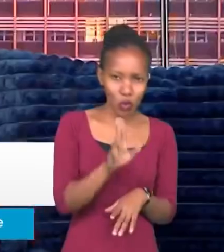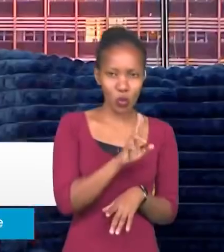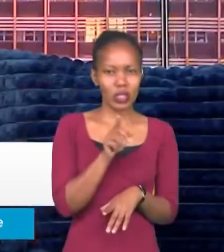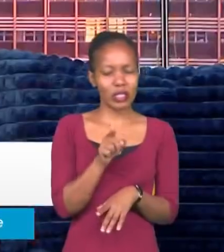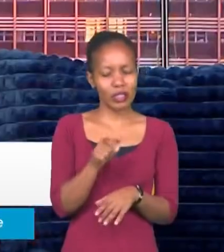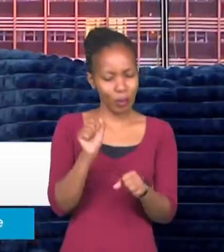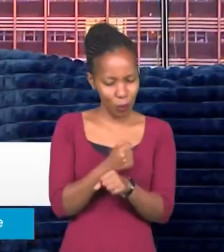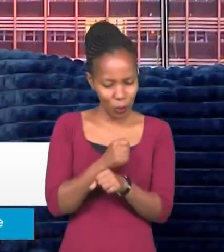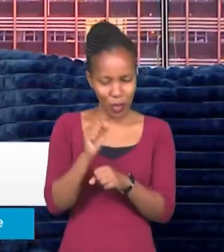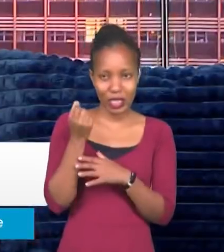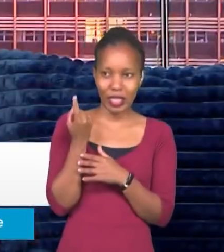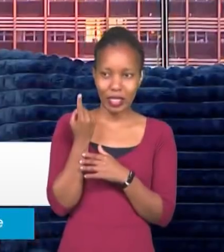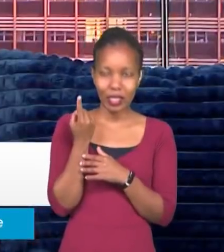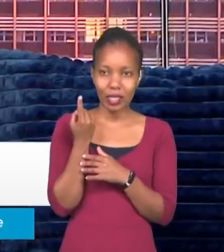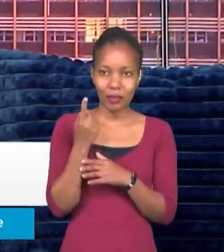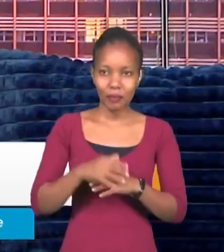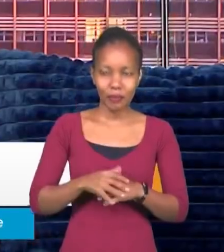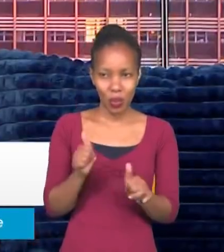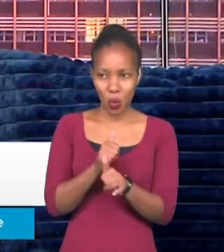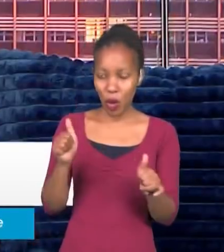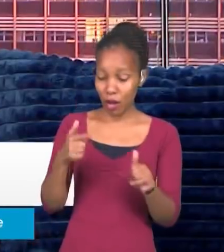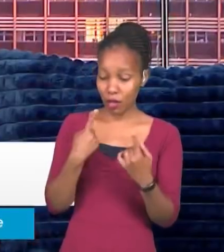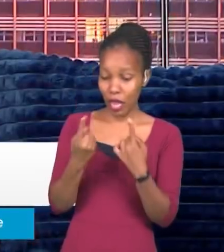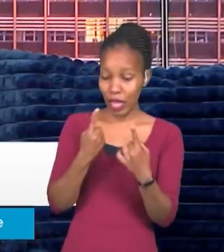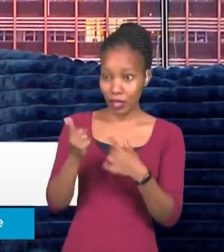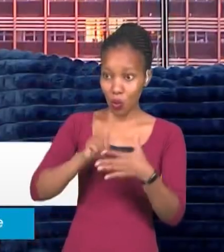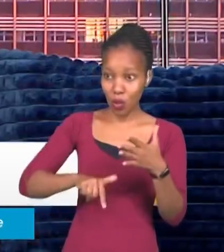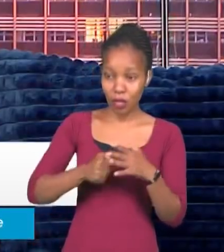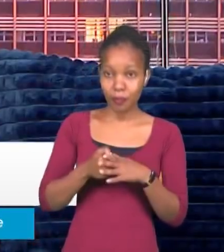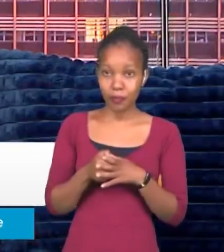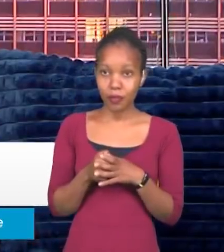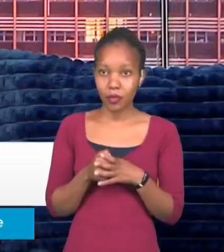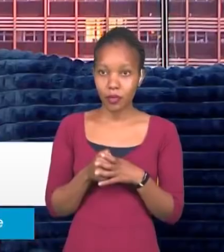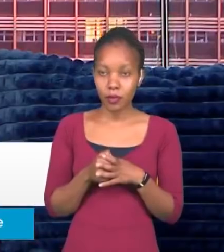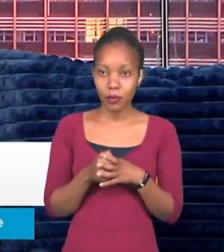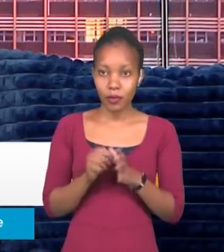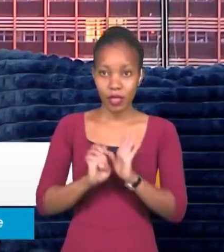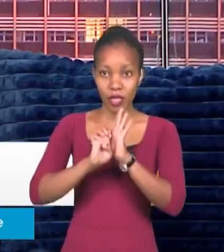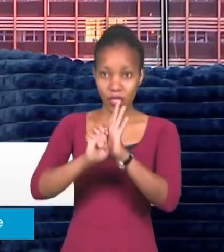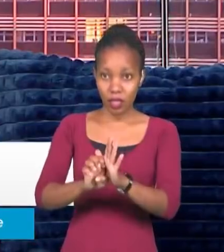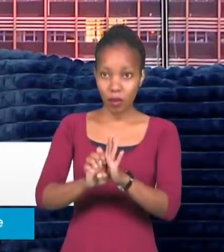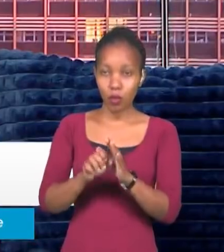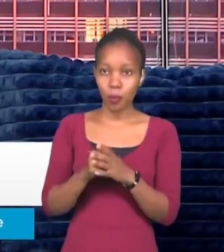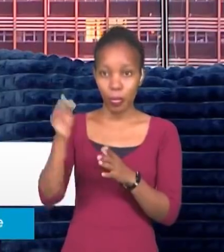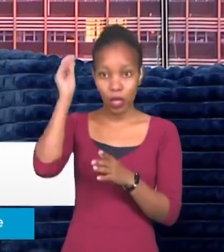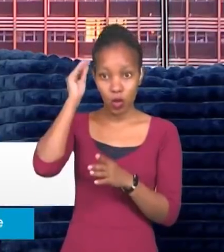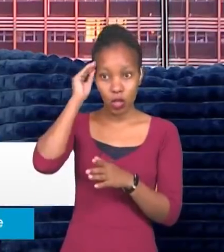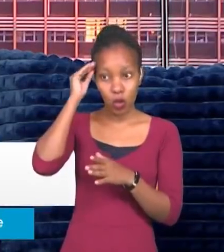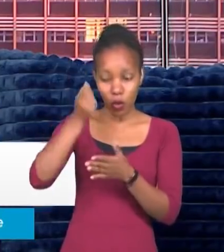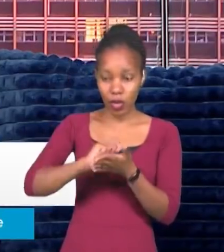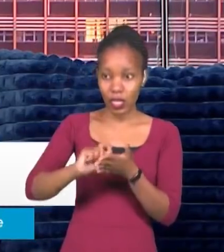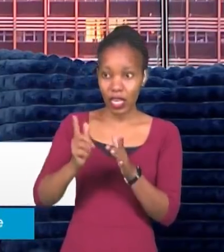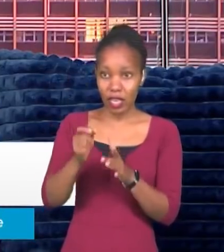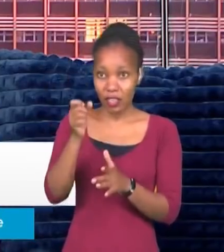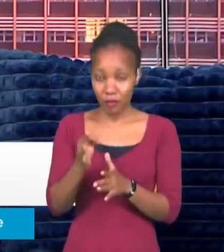A lot of description there. Well, I say that maybe, let's say for academic writing, if you're writing